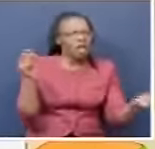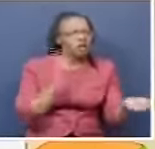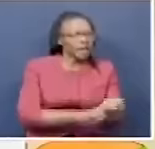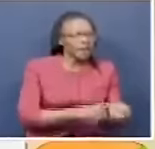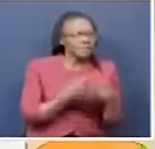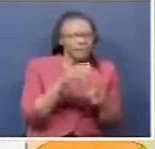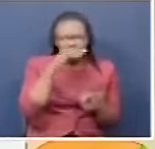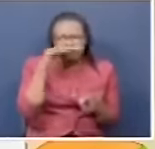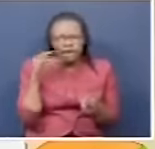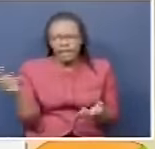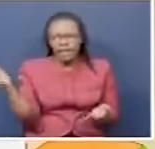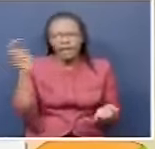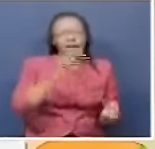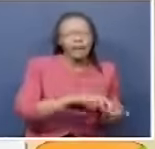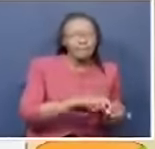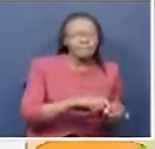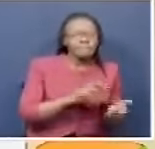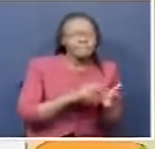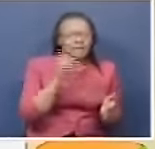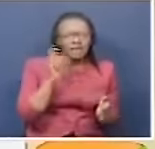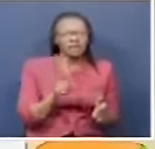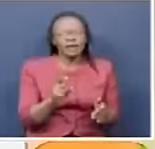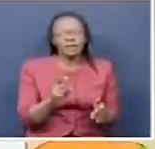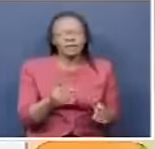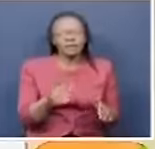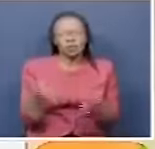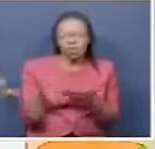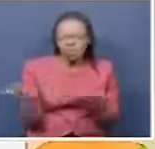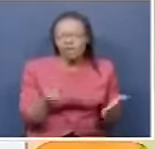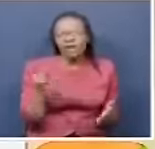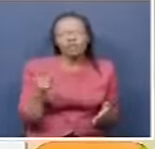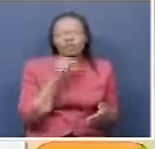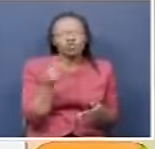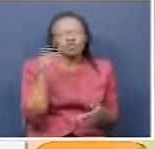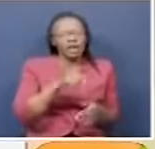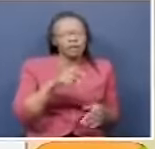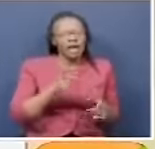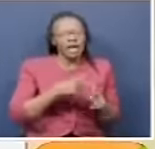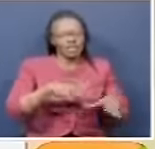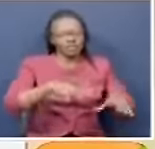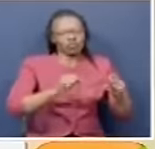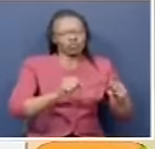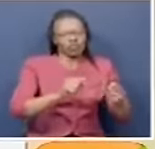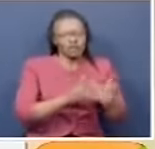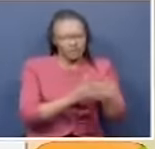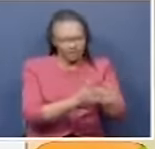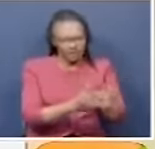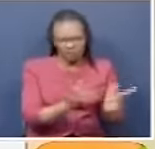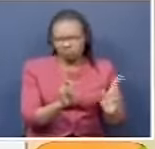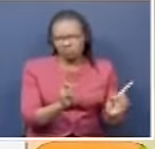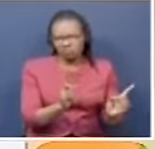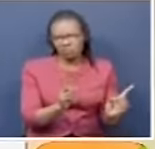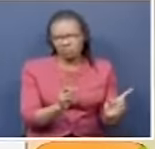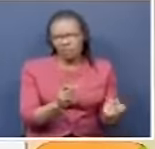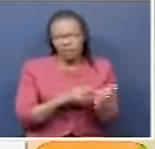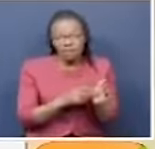alien, somebody they have to welcome in and give a position to play, not come in and take the leadership. And take over. So there's a sort of entitlement by virtue